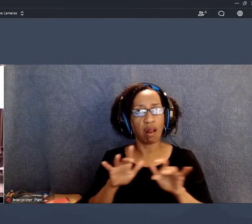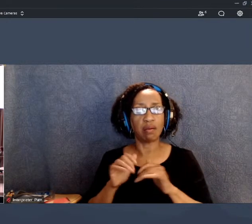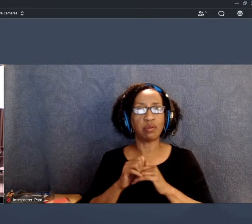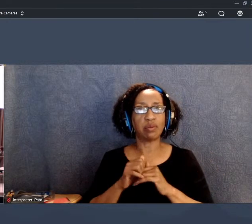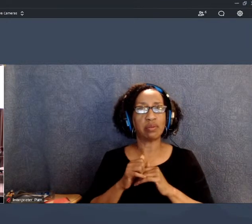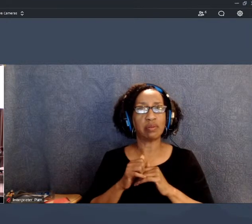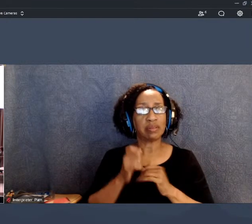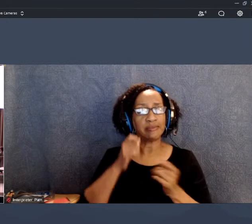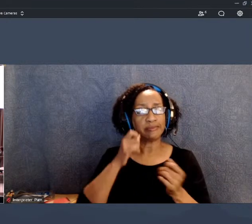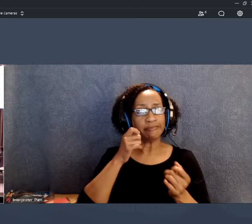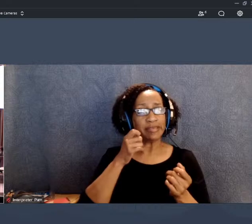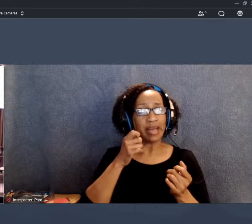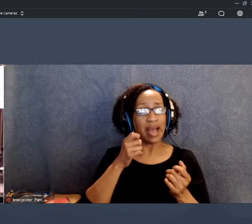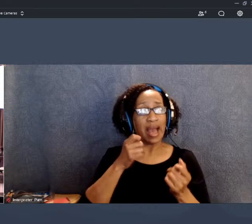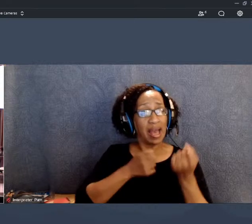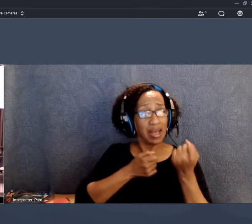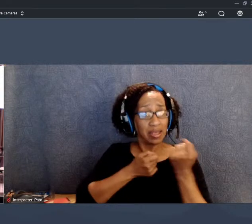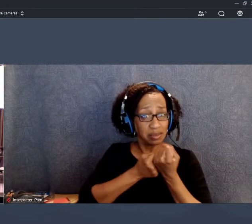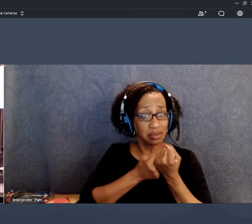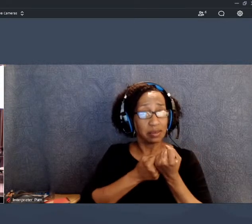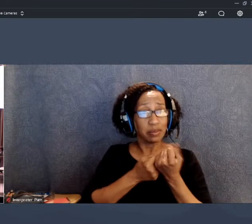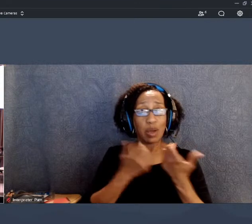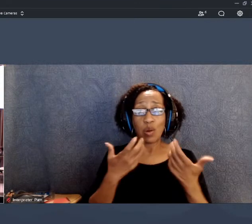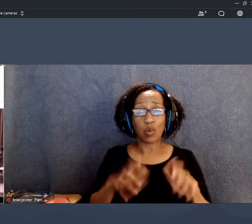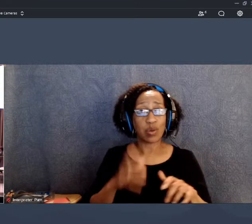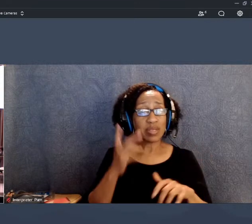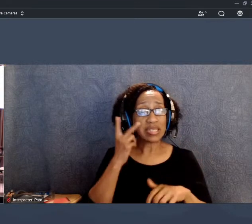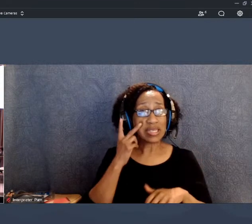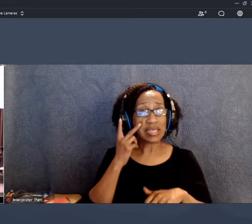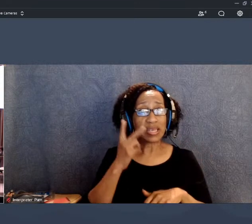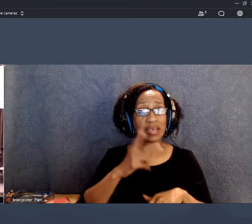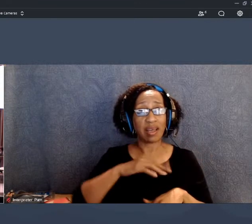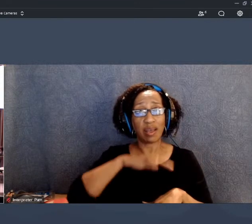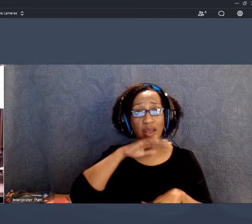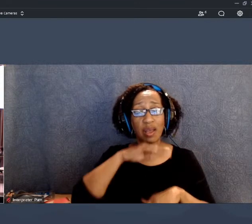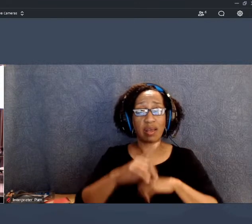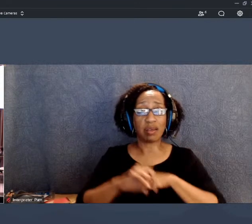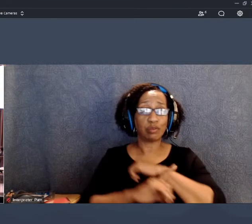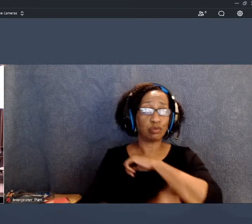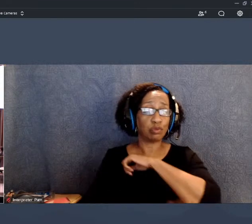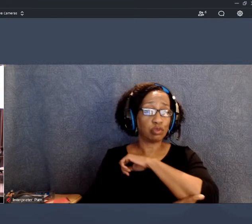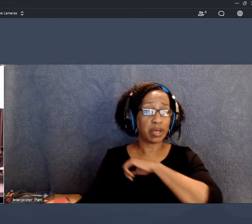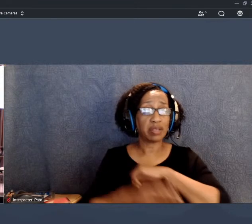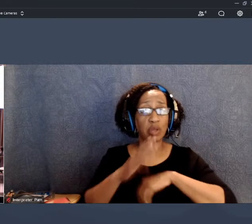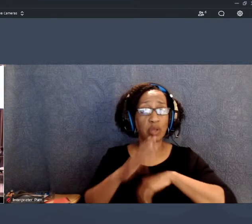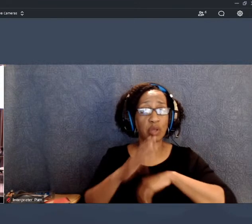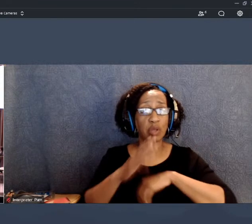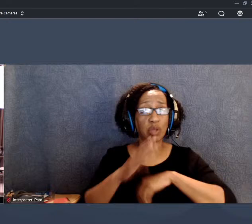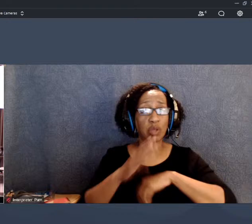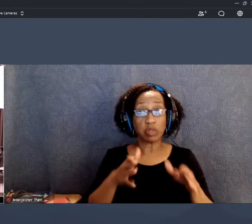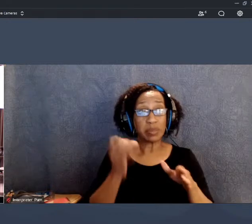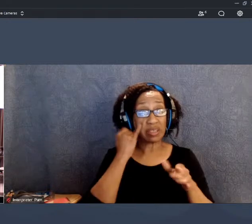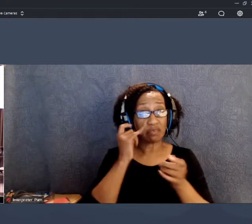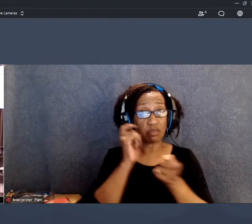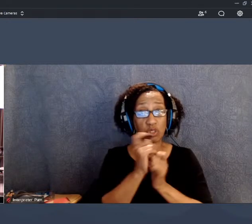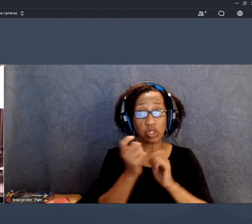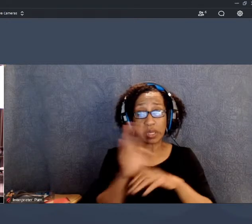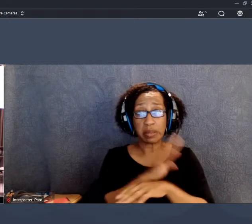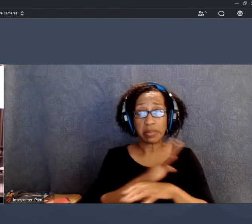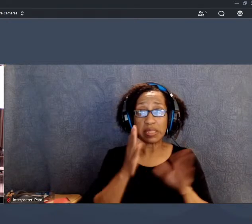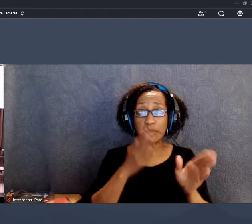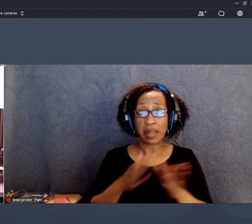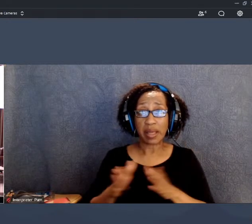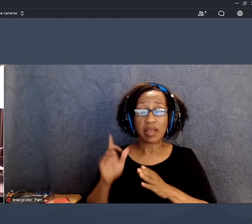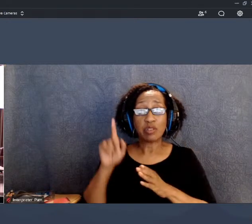on the street. But I think if you're going to change somebody's business plan, you at least need to give them a courtesy of 90 days to